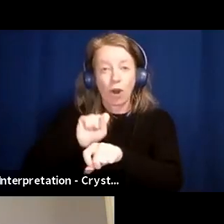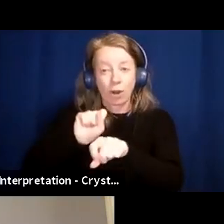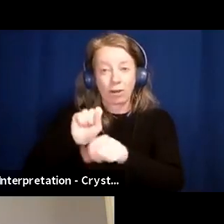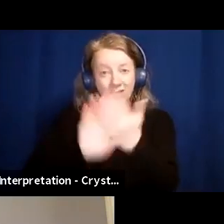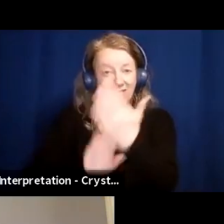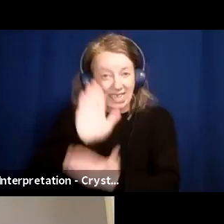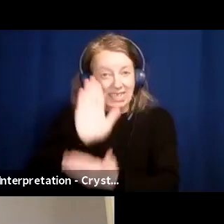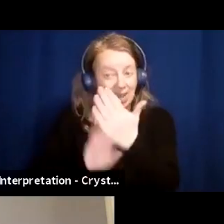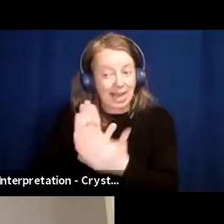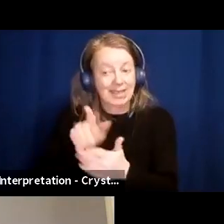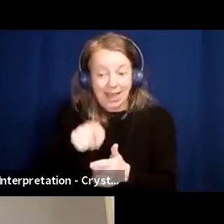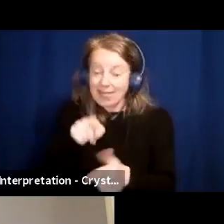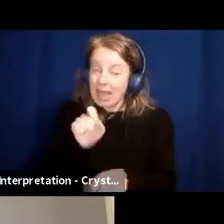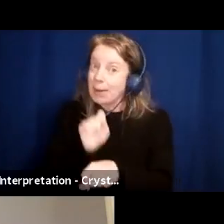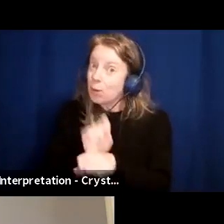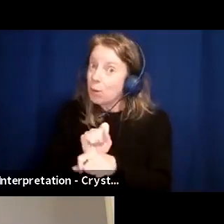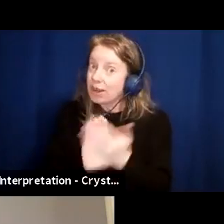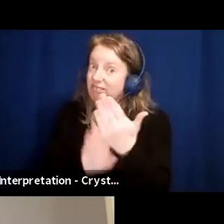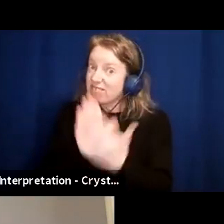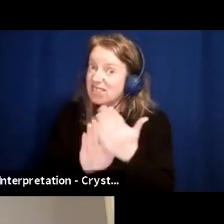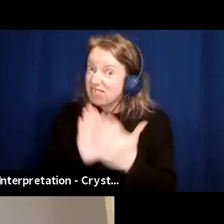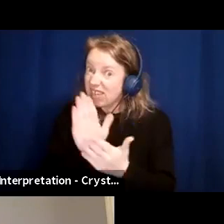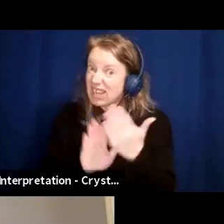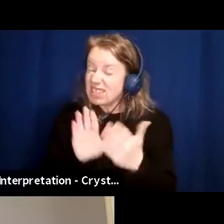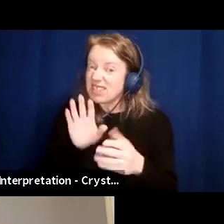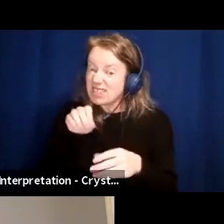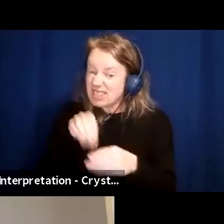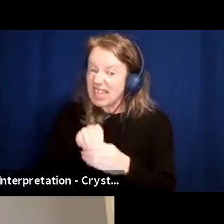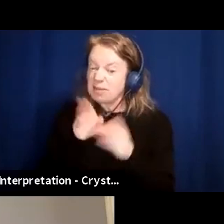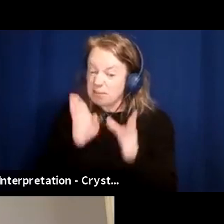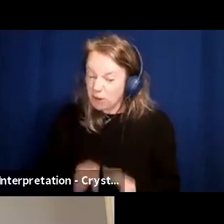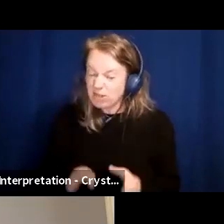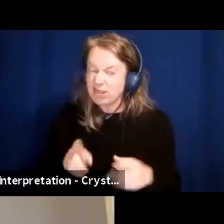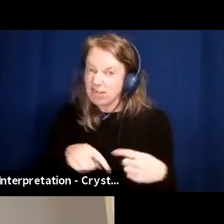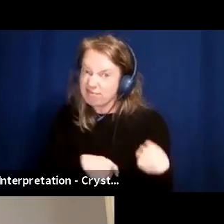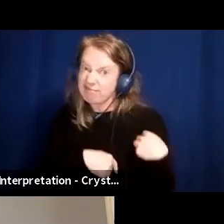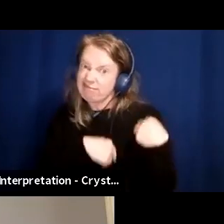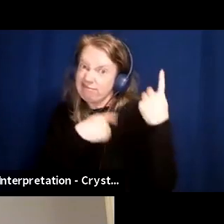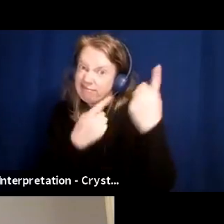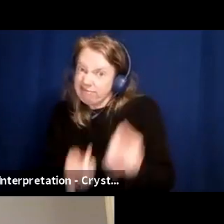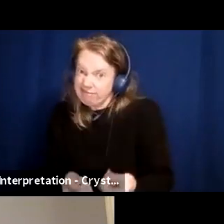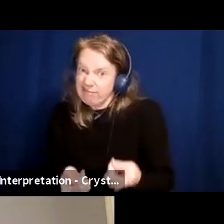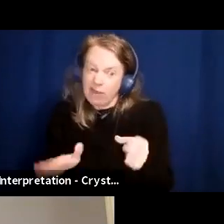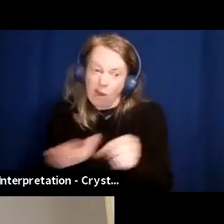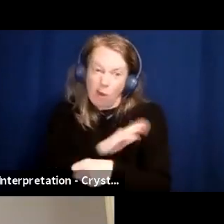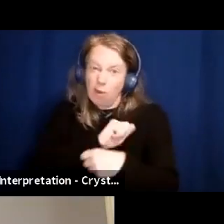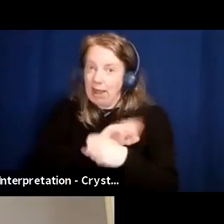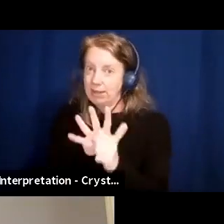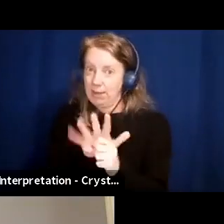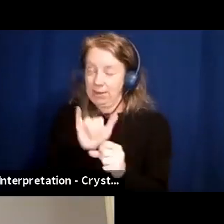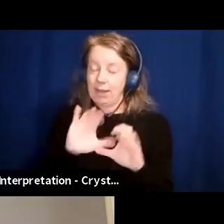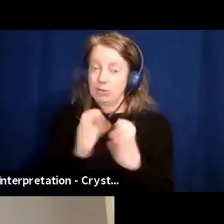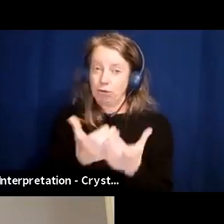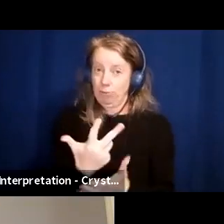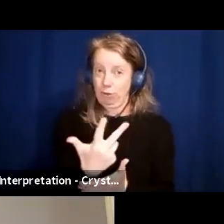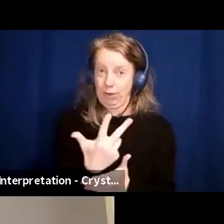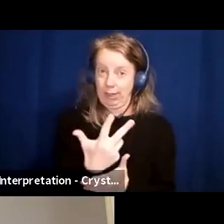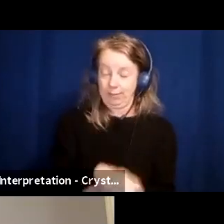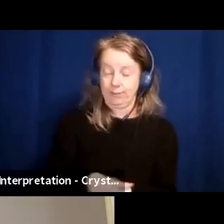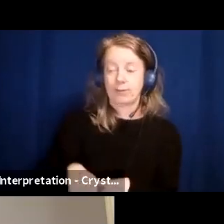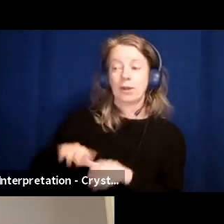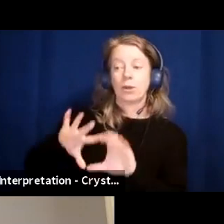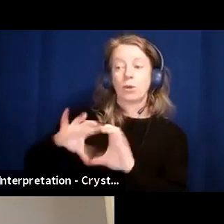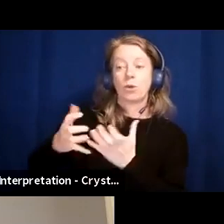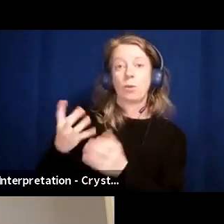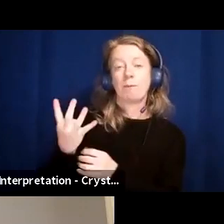in person mostly for the whole pandemic. So that's group 3. And then group 4